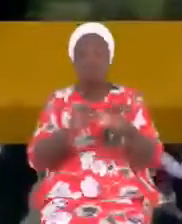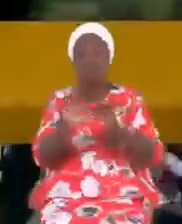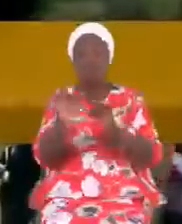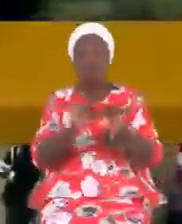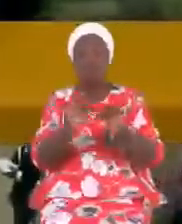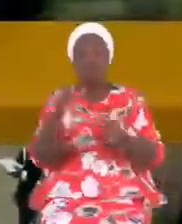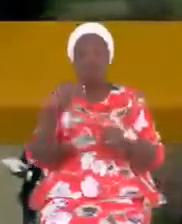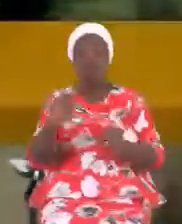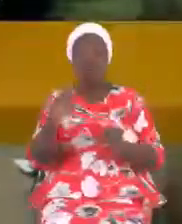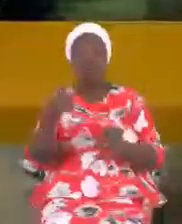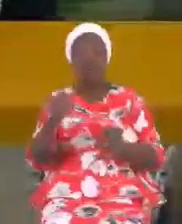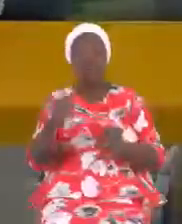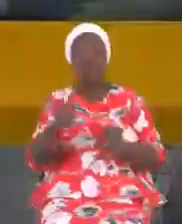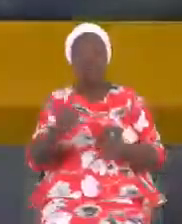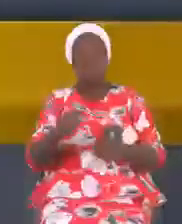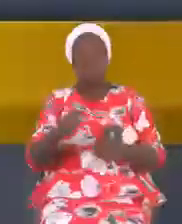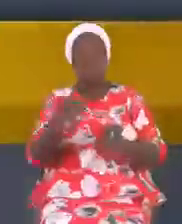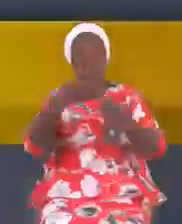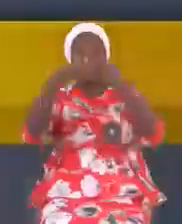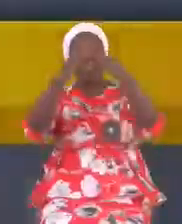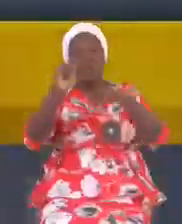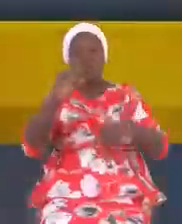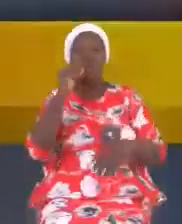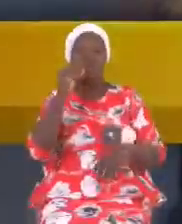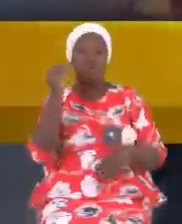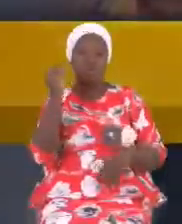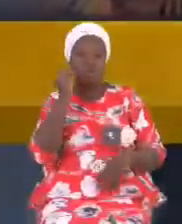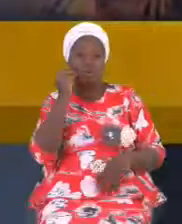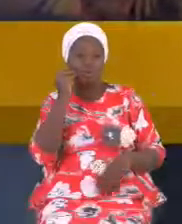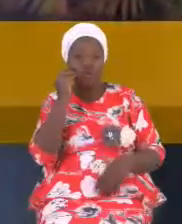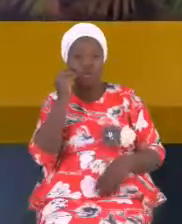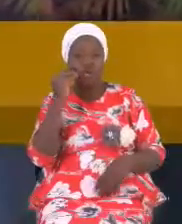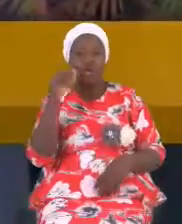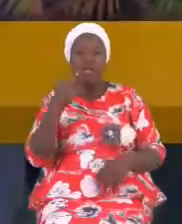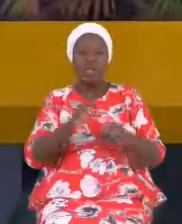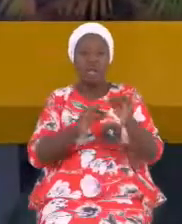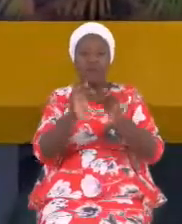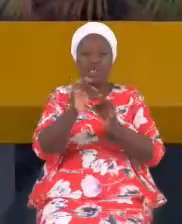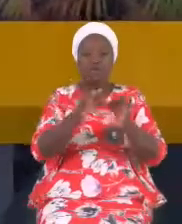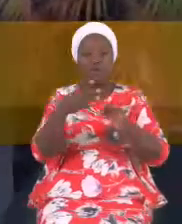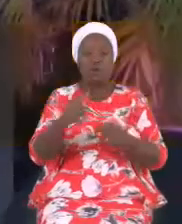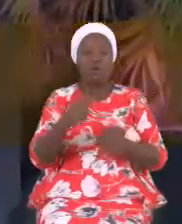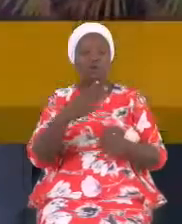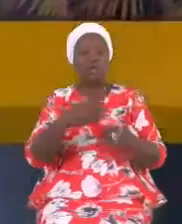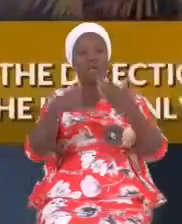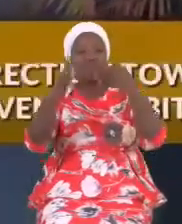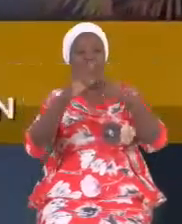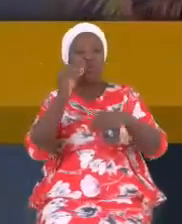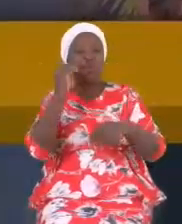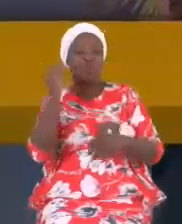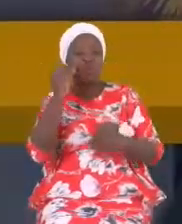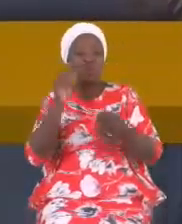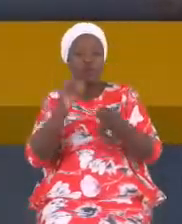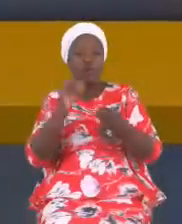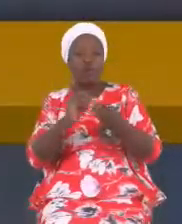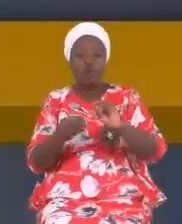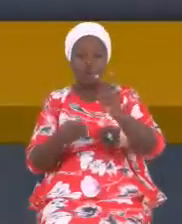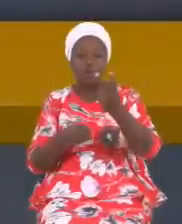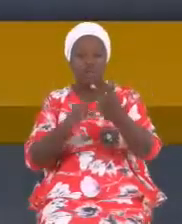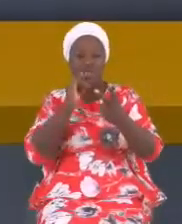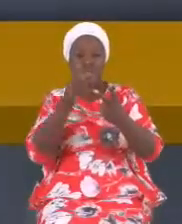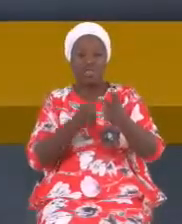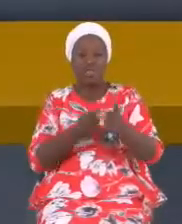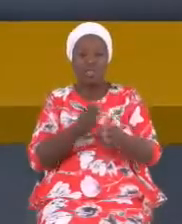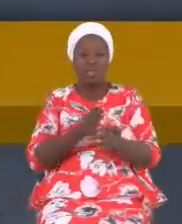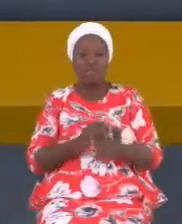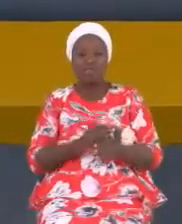the heavenly home. The description of the heavenly home. Number two is the direction towards